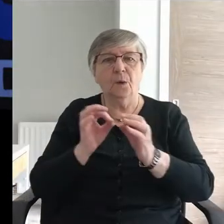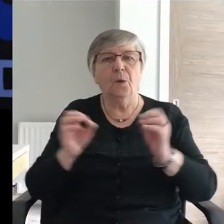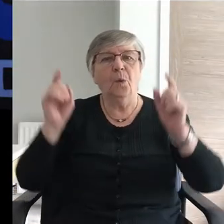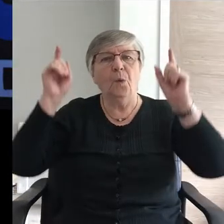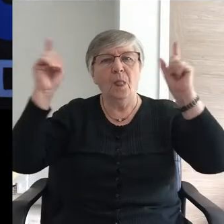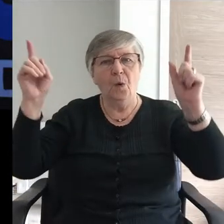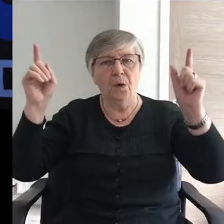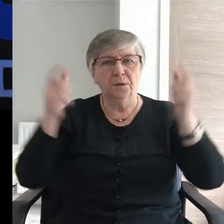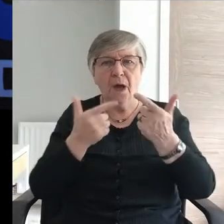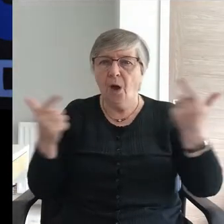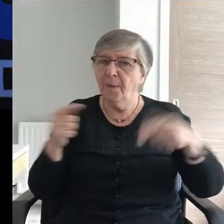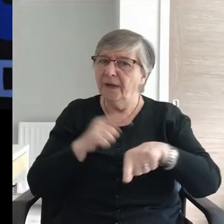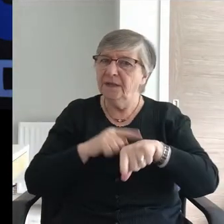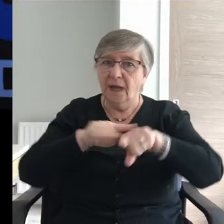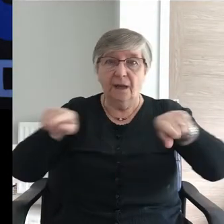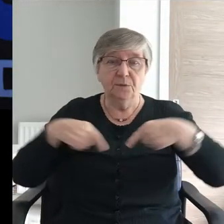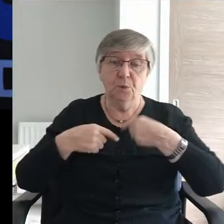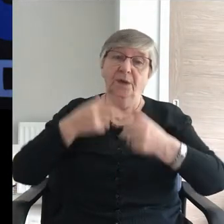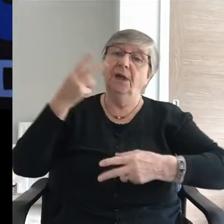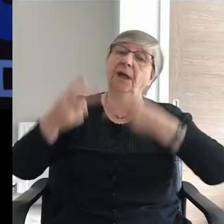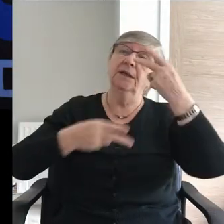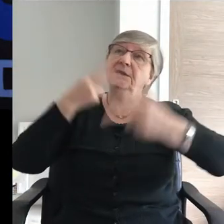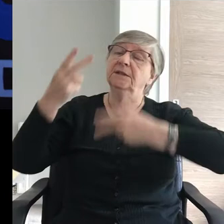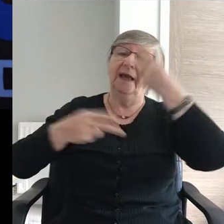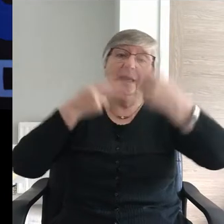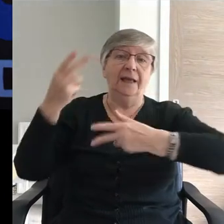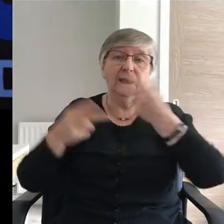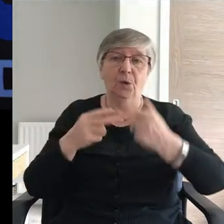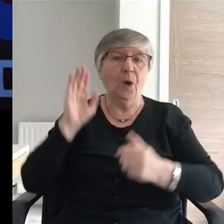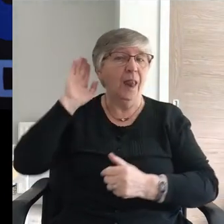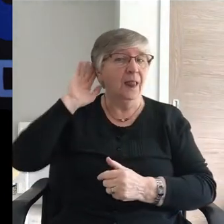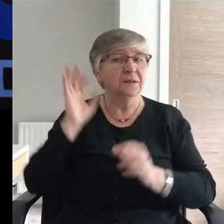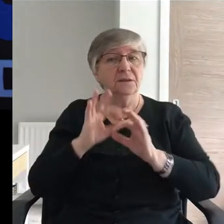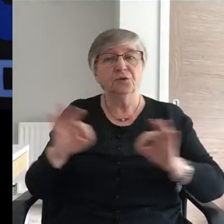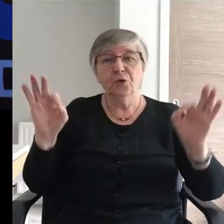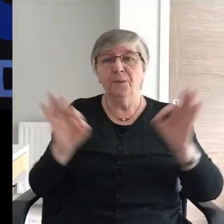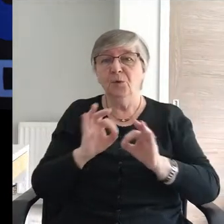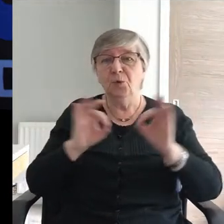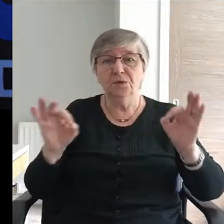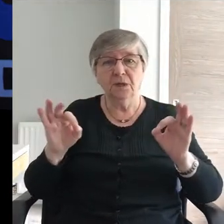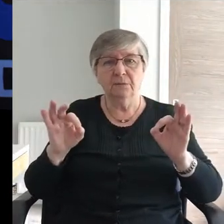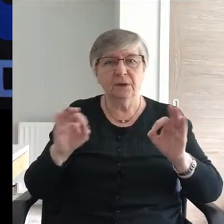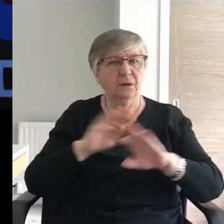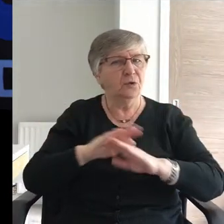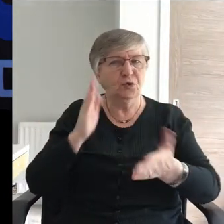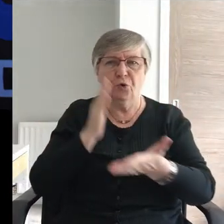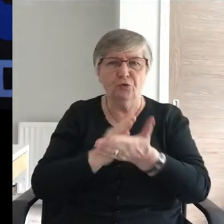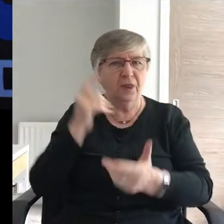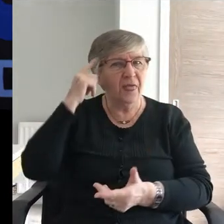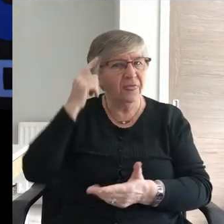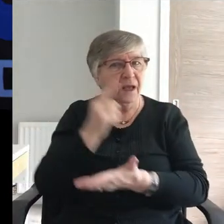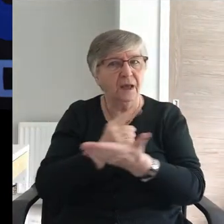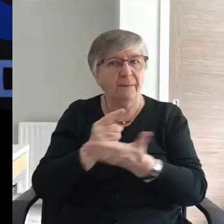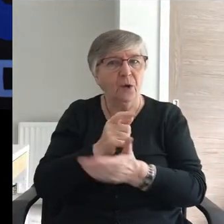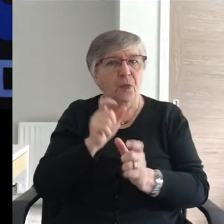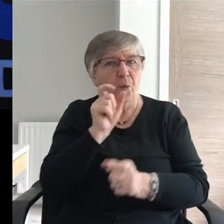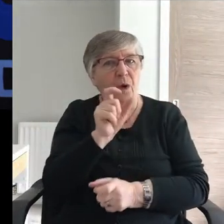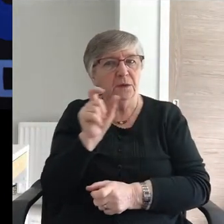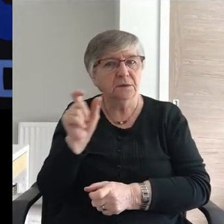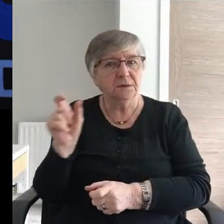O Lord, how often do we sing your praises, listening to the music, but failing to take in the